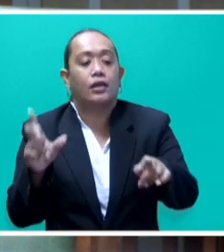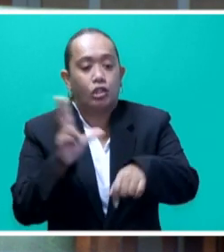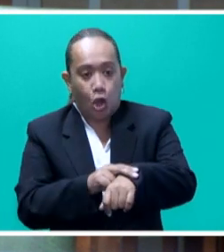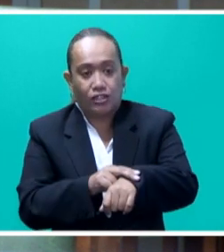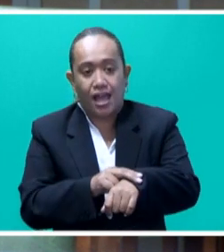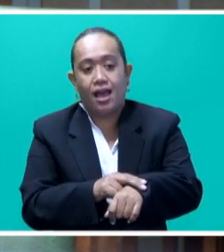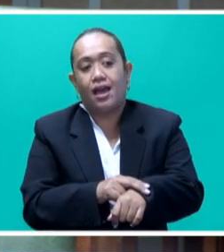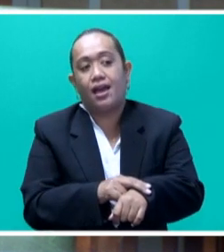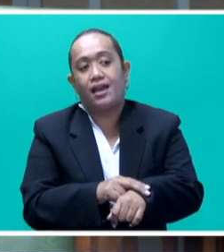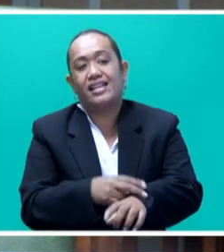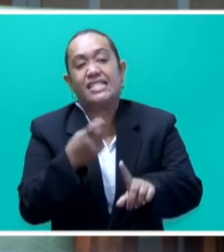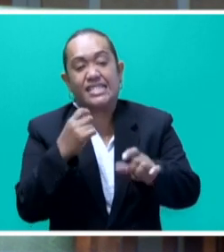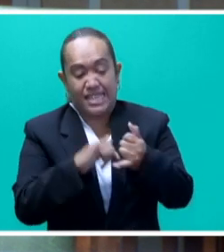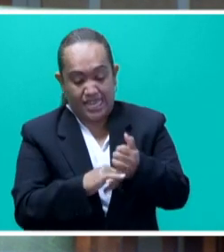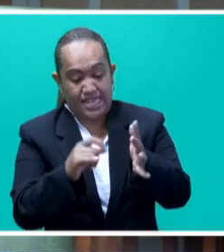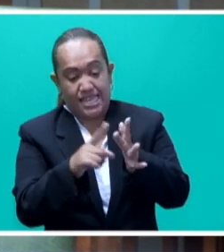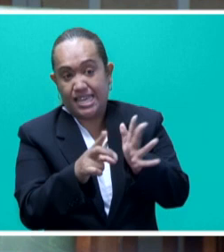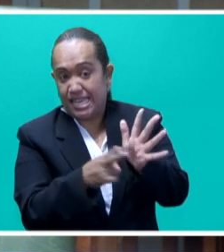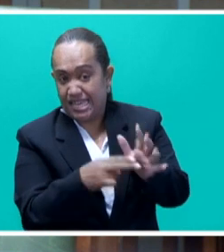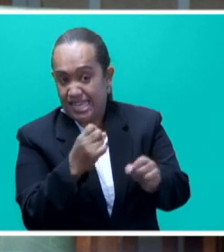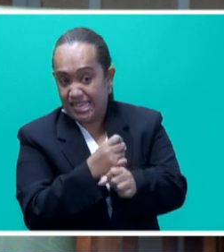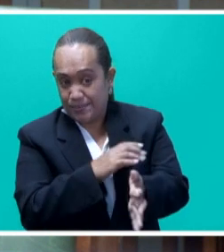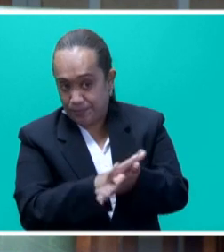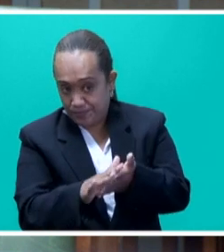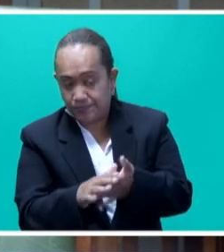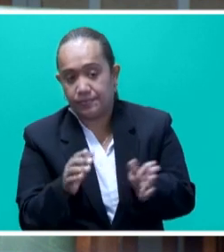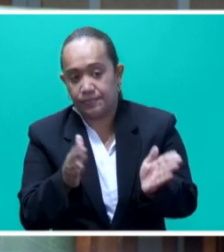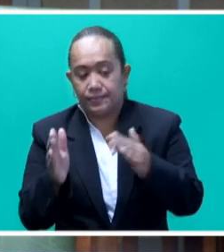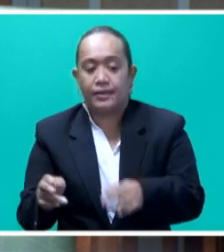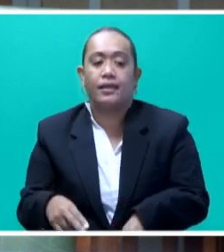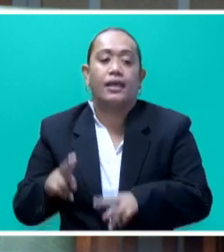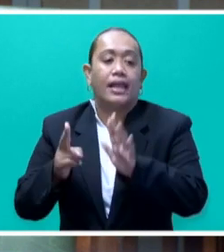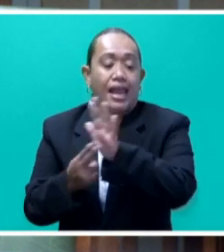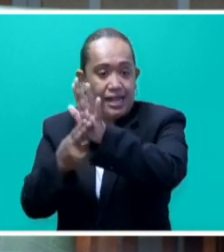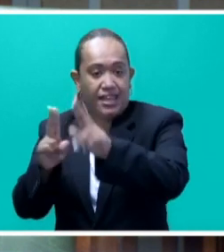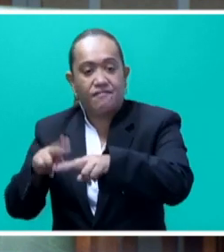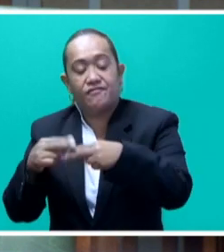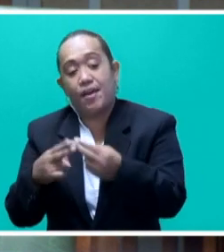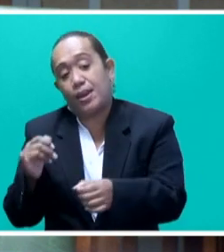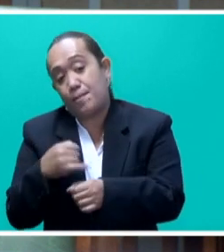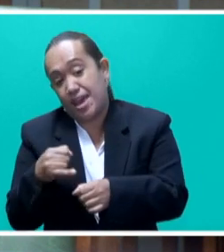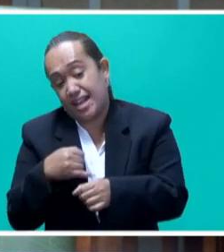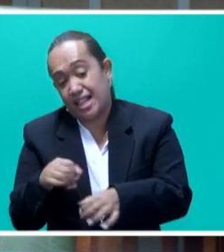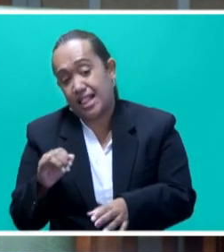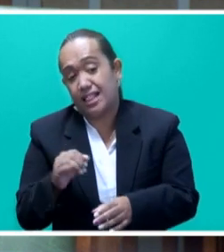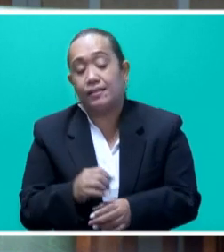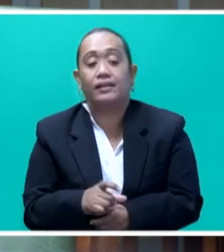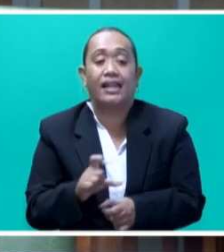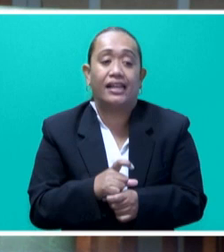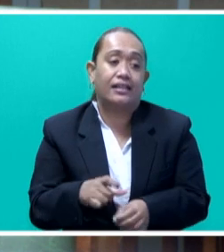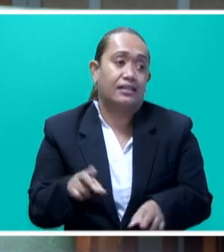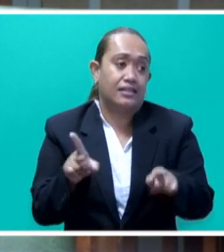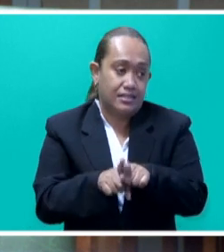Komal Sapna Singh. The next one in Nandi is Family Medical Clinic, Dr. Saras Nandan, Sagayam